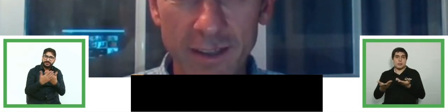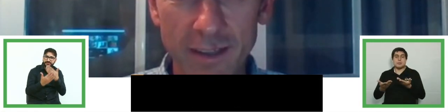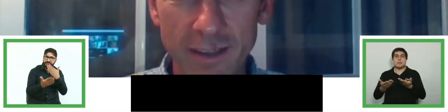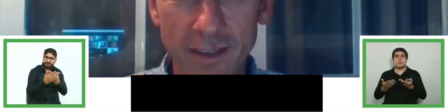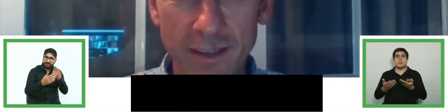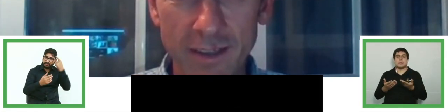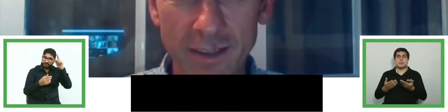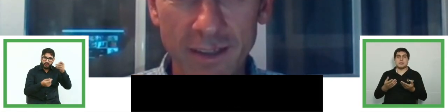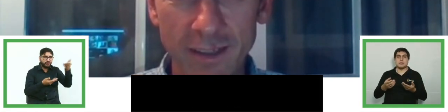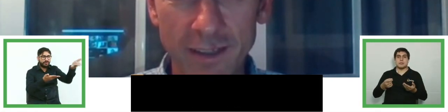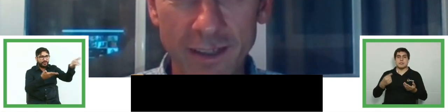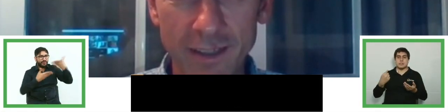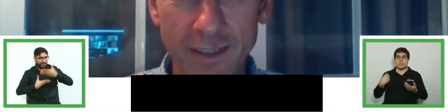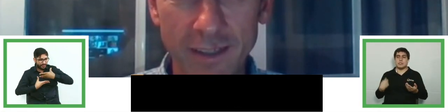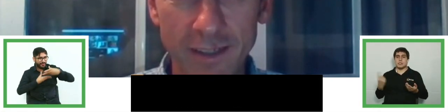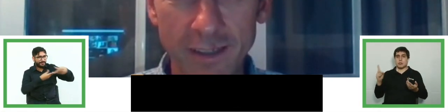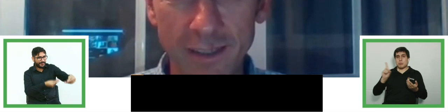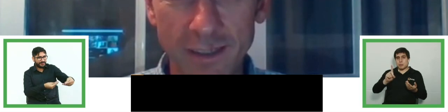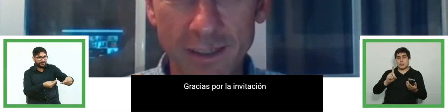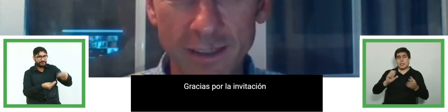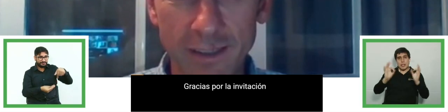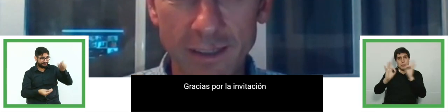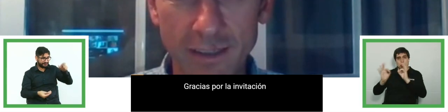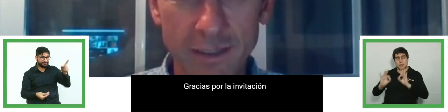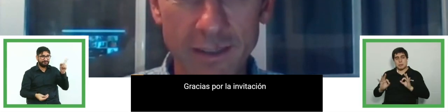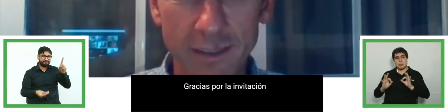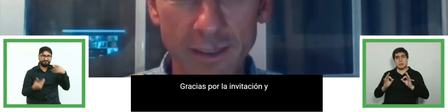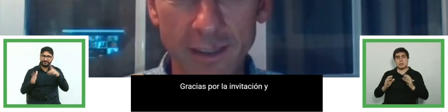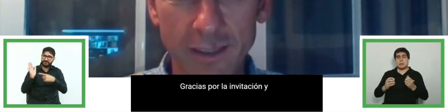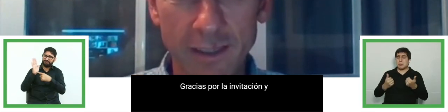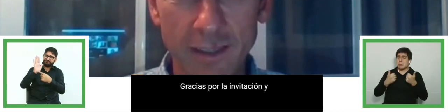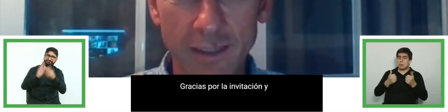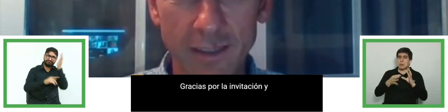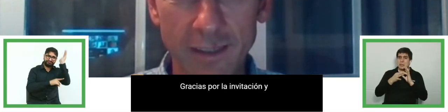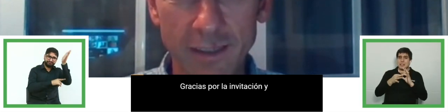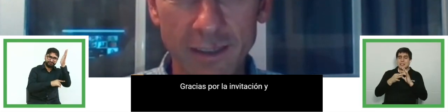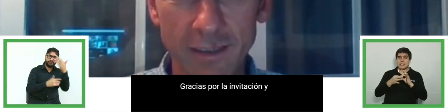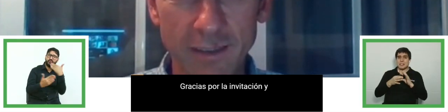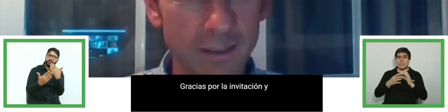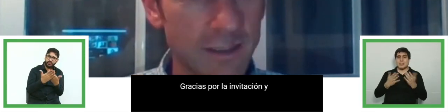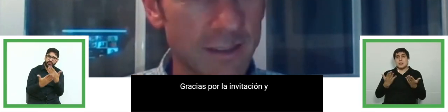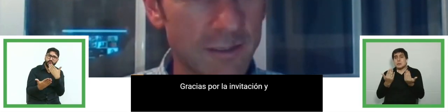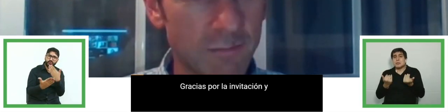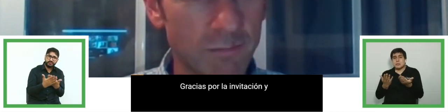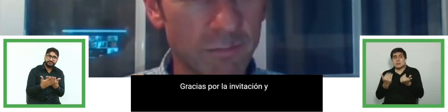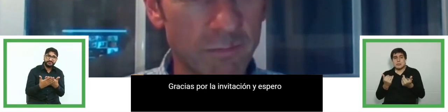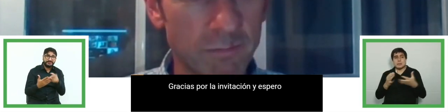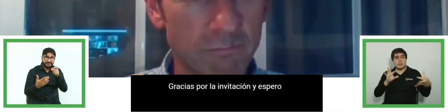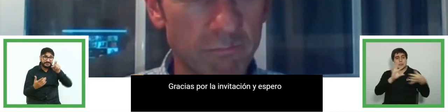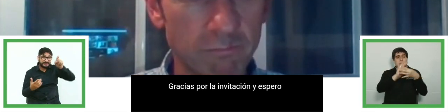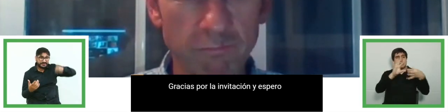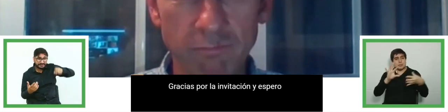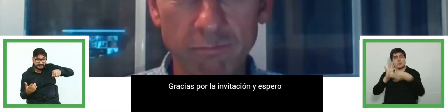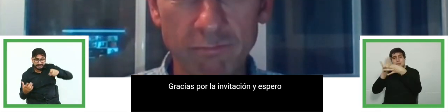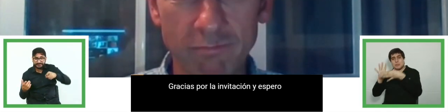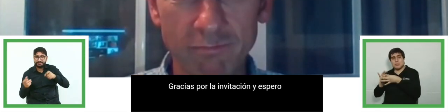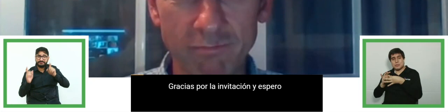connecting with these panelists more and with anyone in the audience who would like to. And congratulations again to